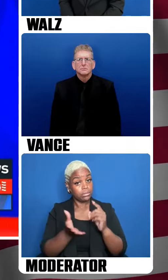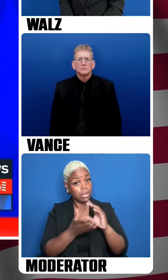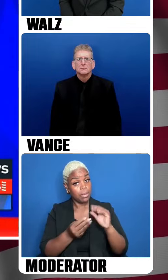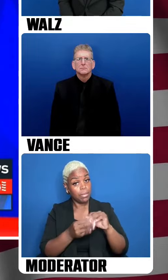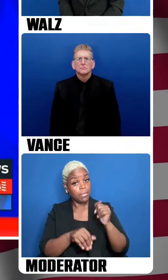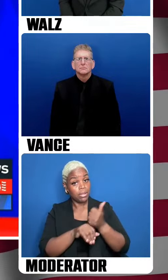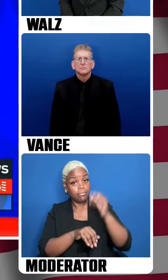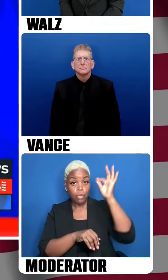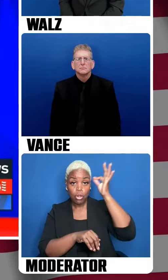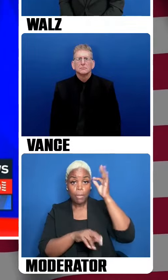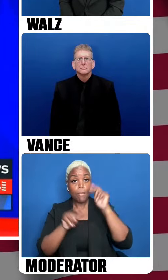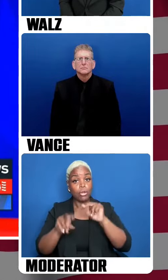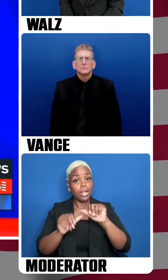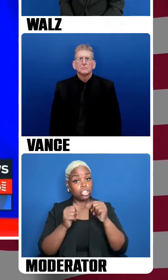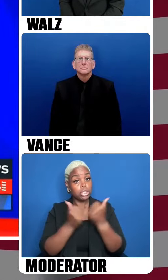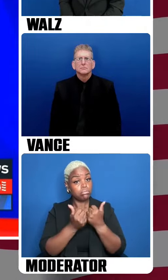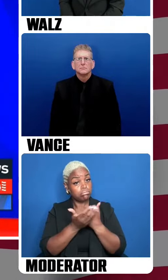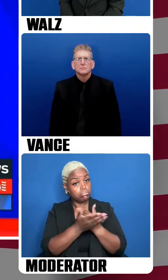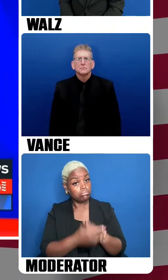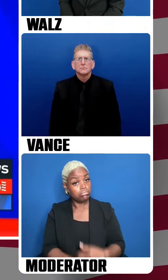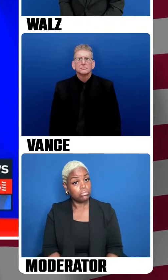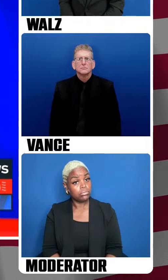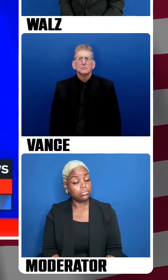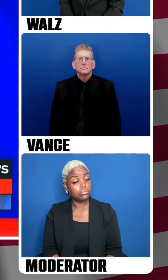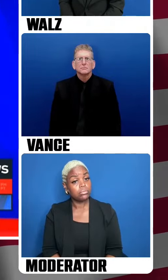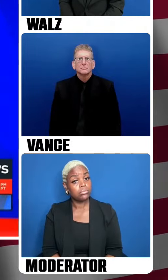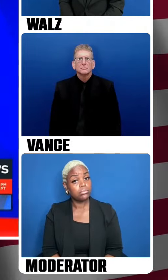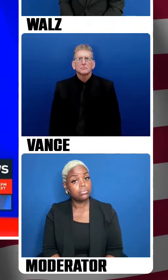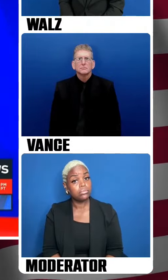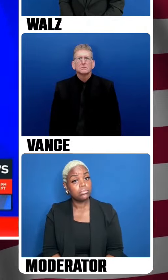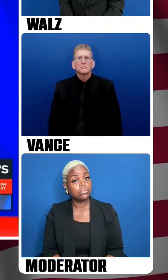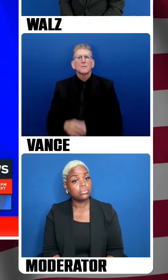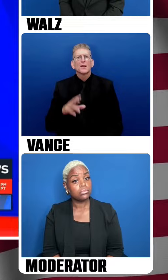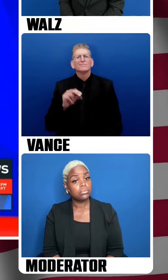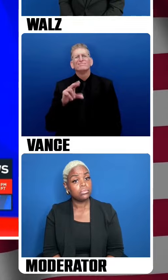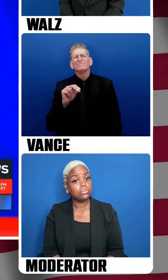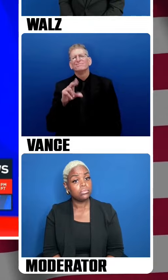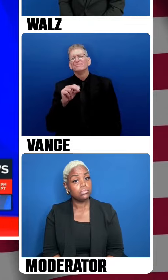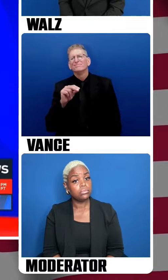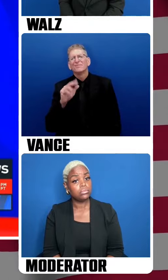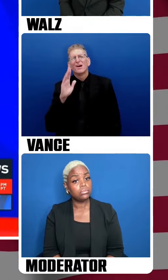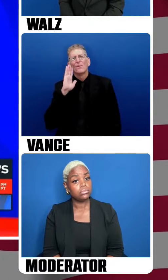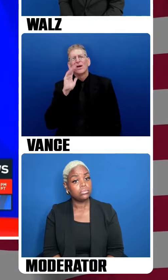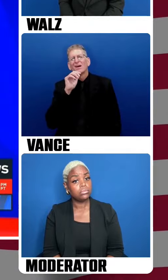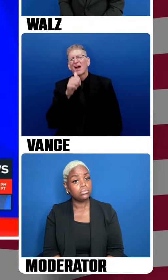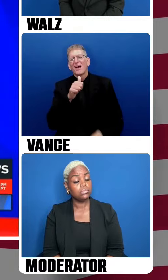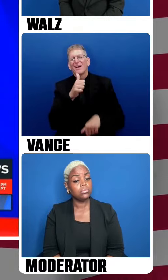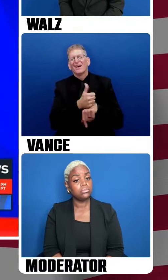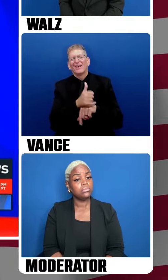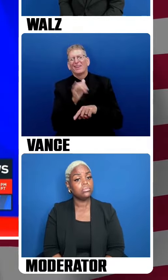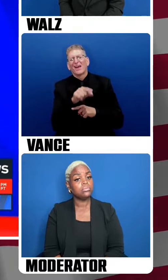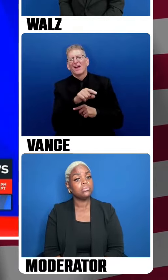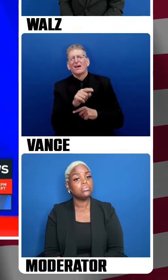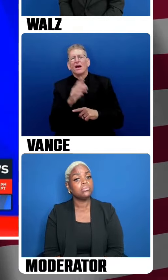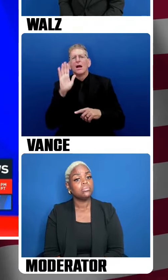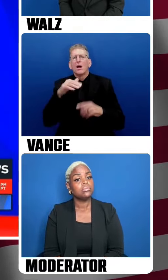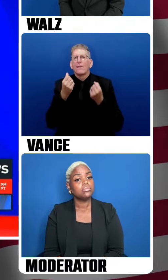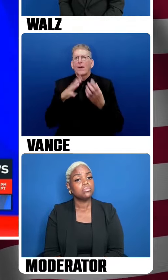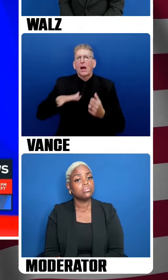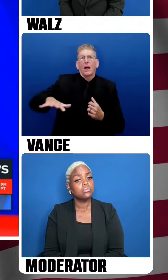about this issue because I know a lot of Americans care about it, and I know a lot of Americans don't agree with everything that I've ever said on this topic. And, you